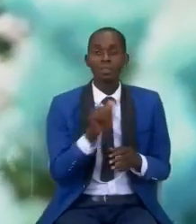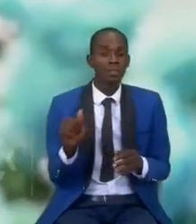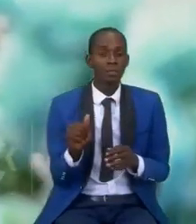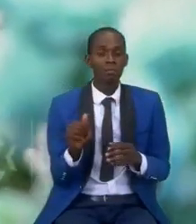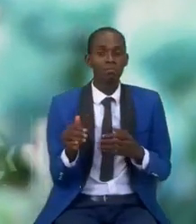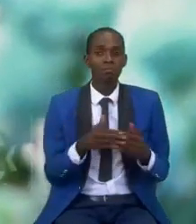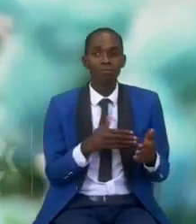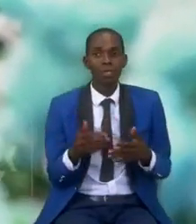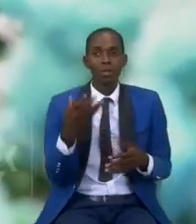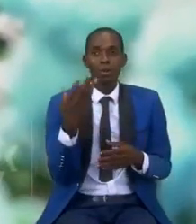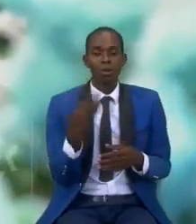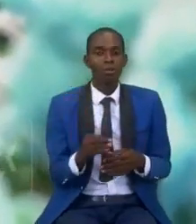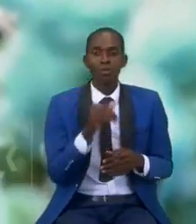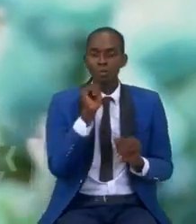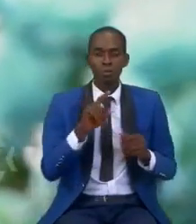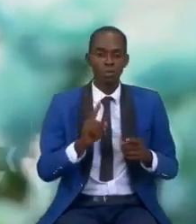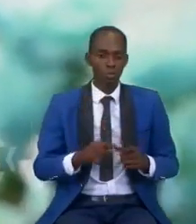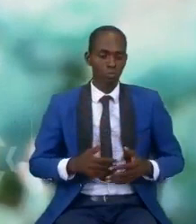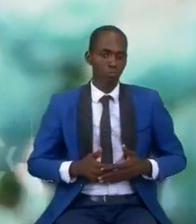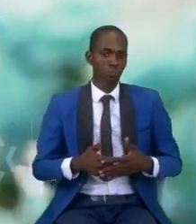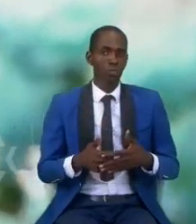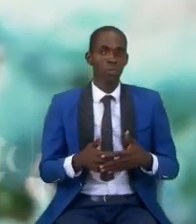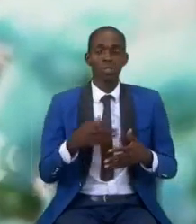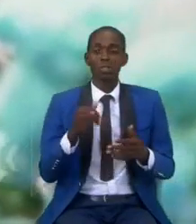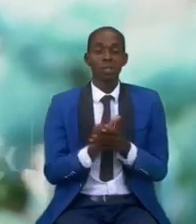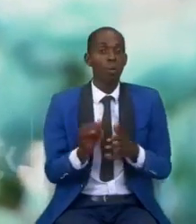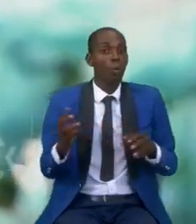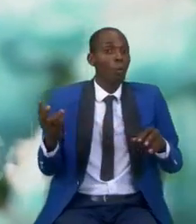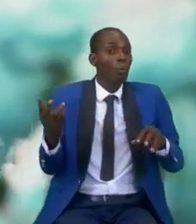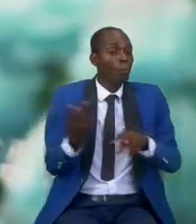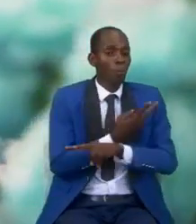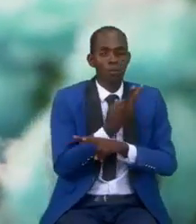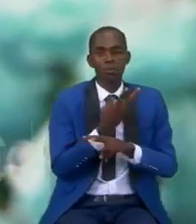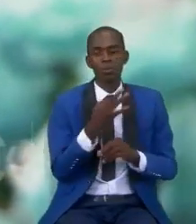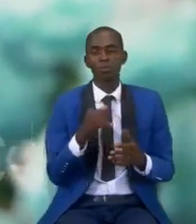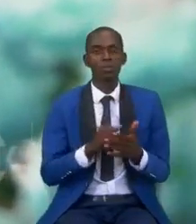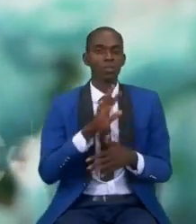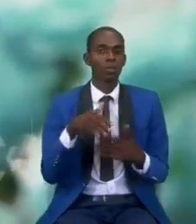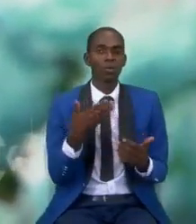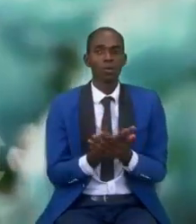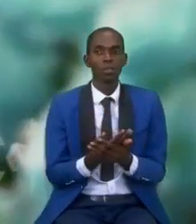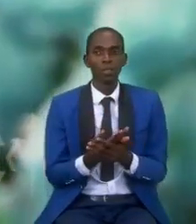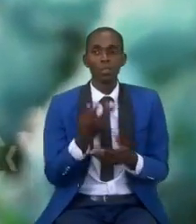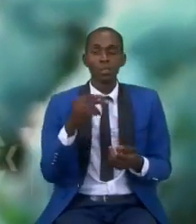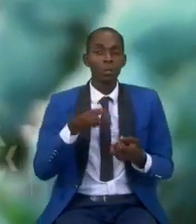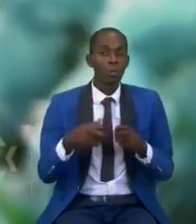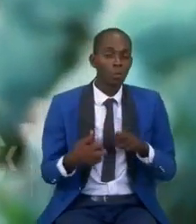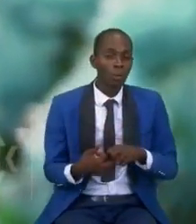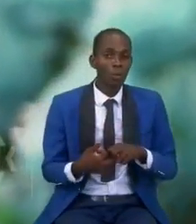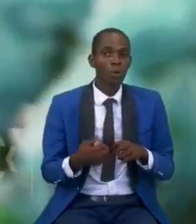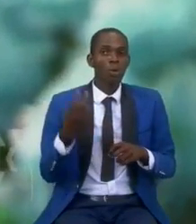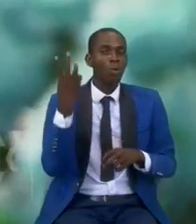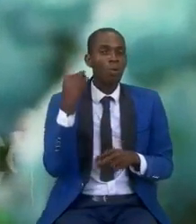of. The problem was that her womb cannot carry a baby.